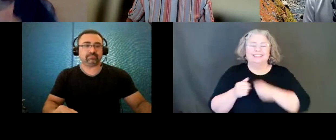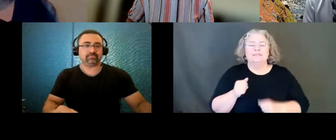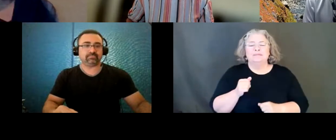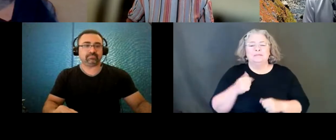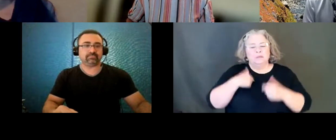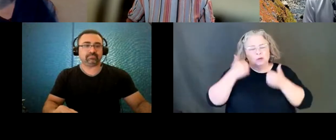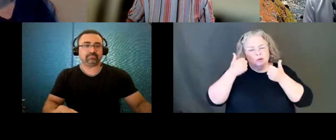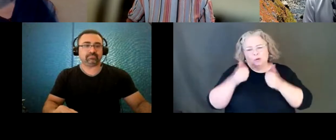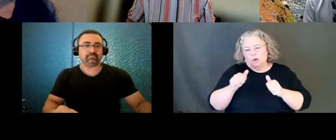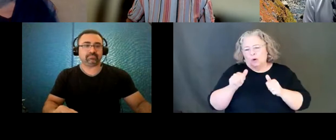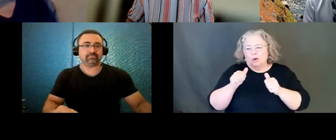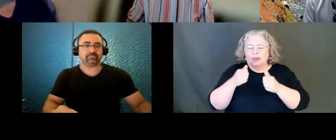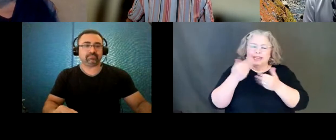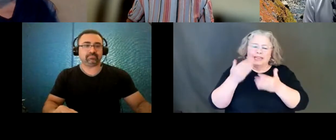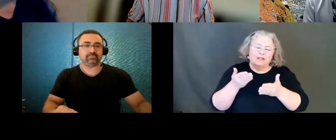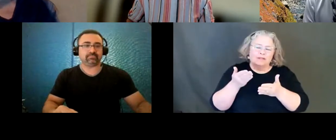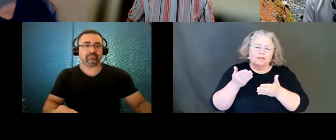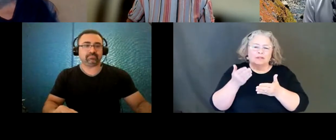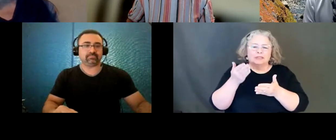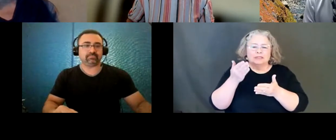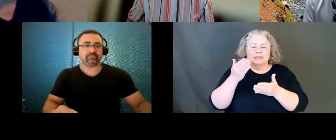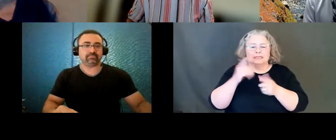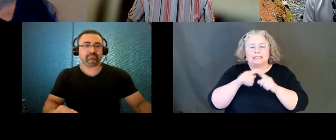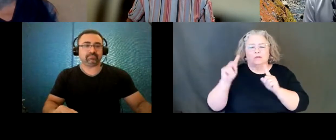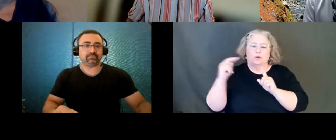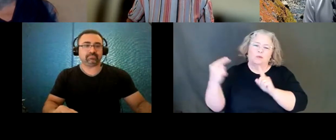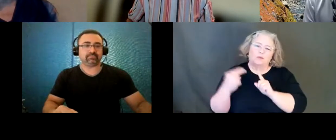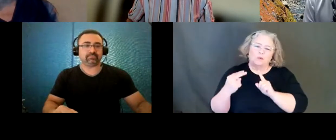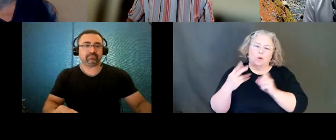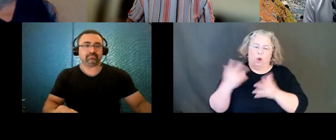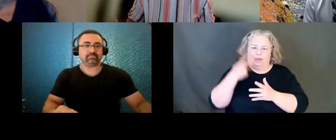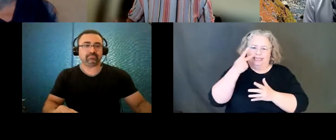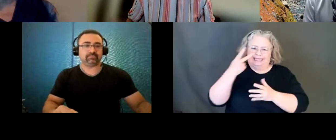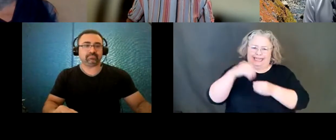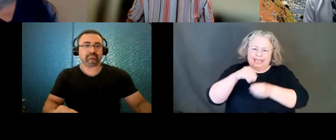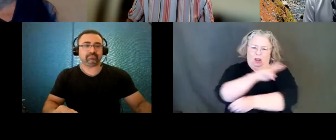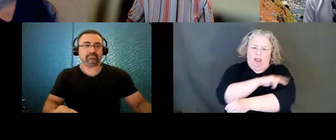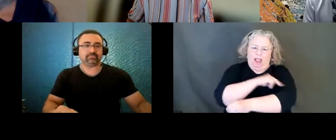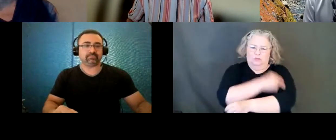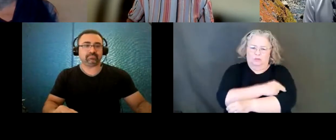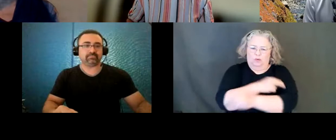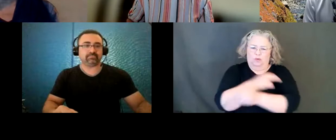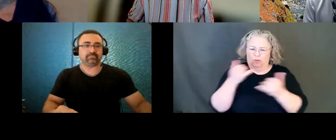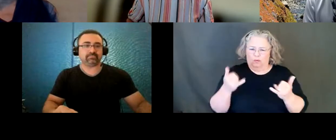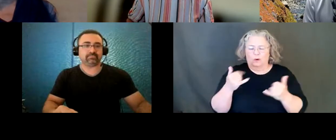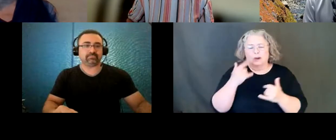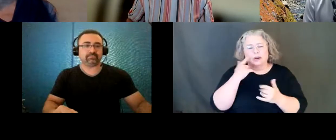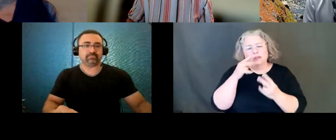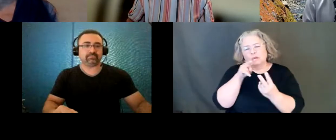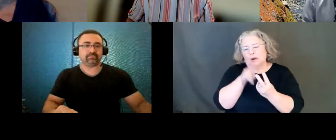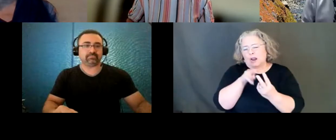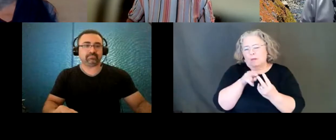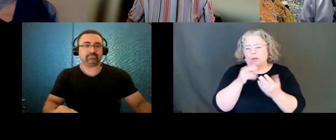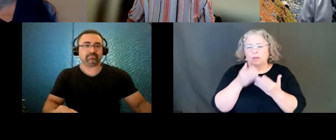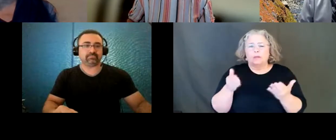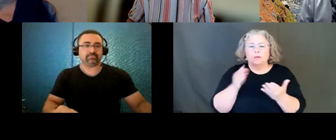I try to give a little bit of a perspective as to what we're seeing in the hospital. And I think there are a couple things that